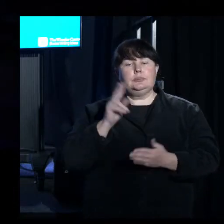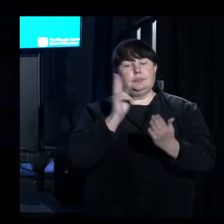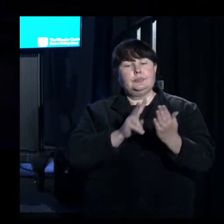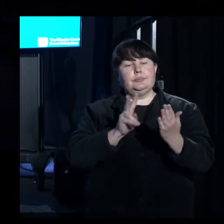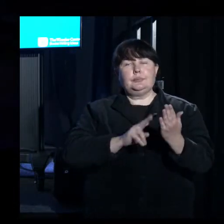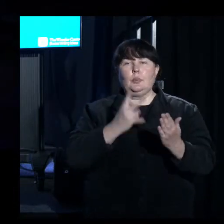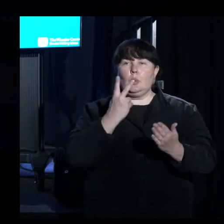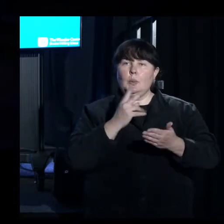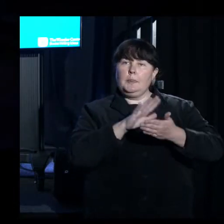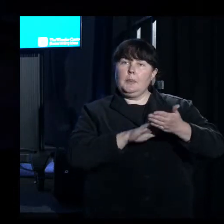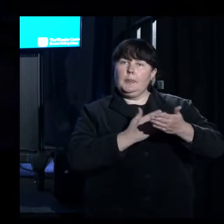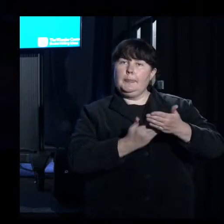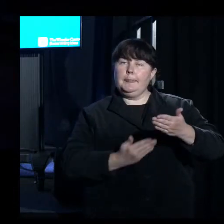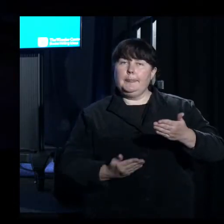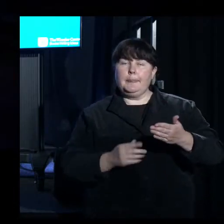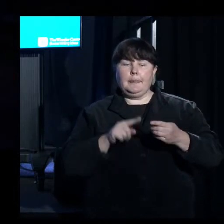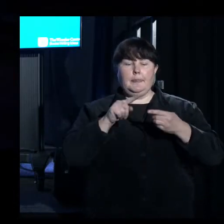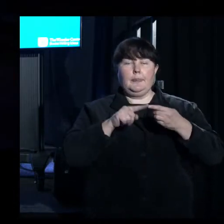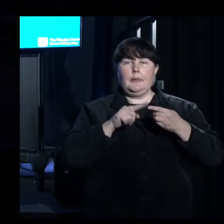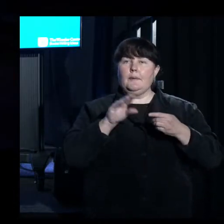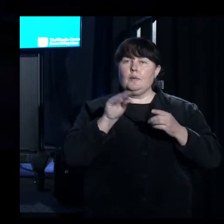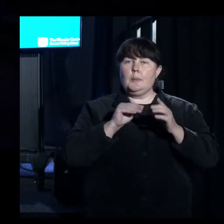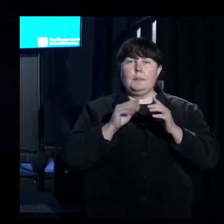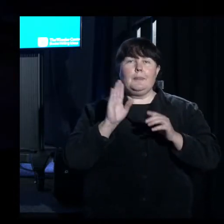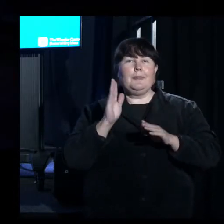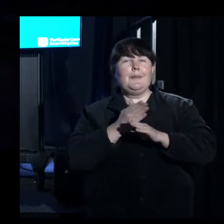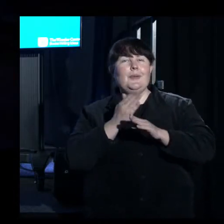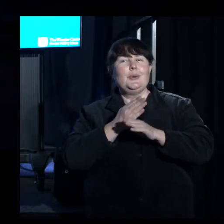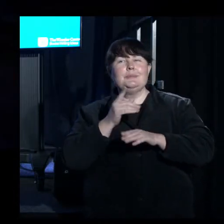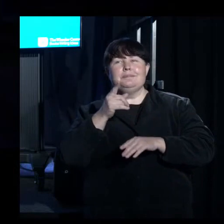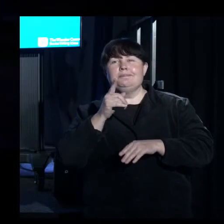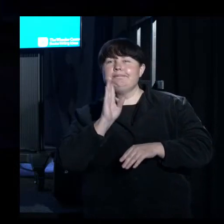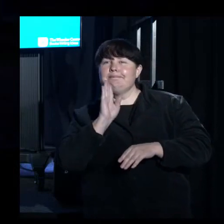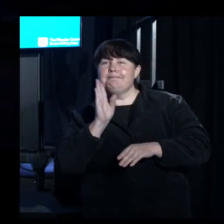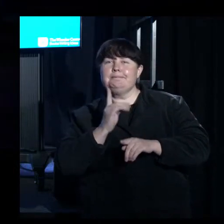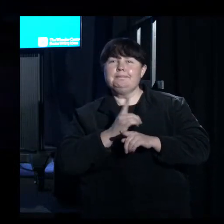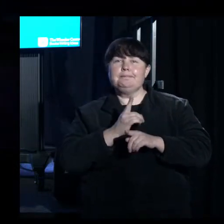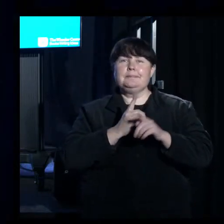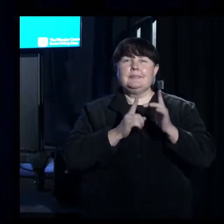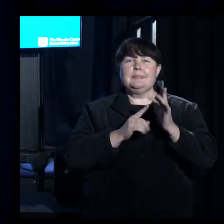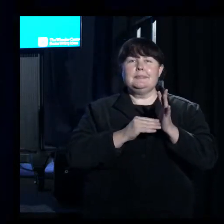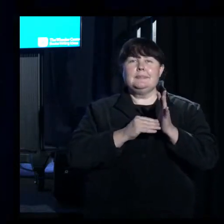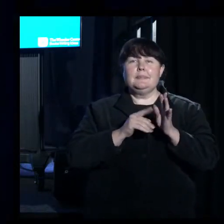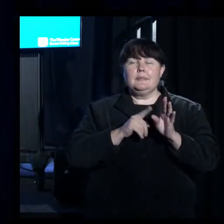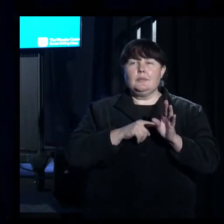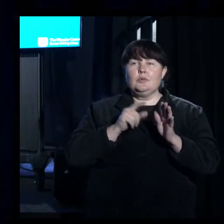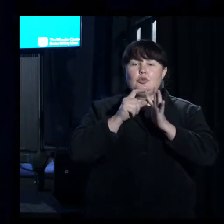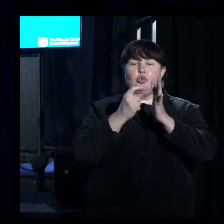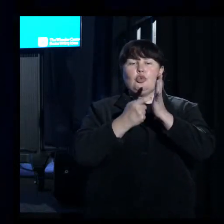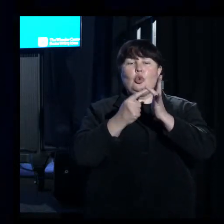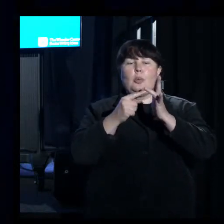first one is from the aforementioned Drop Bear. Thank you for the very